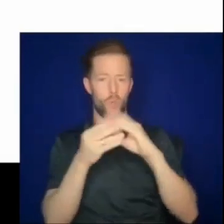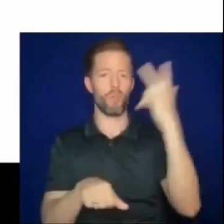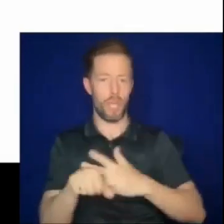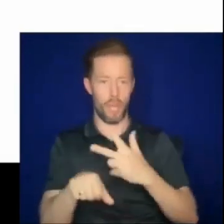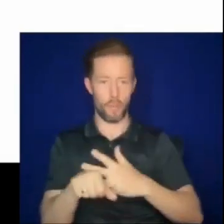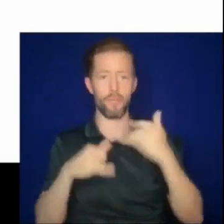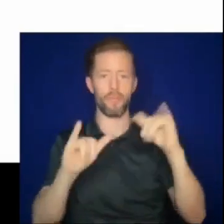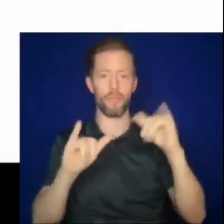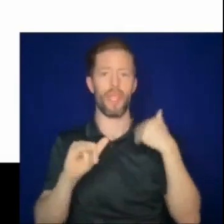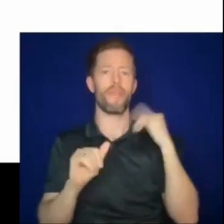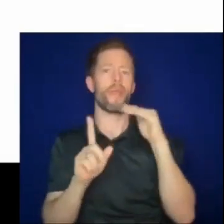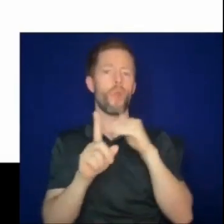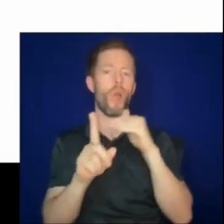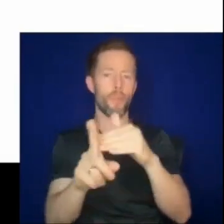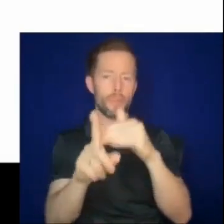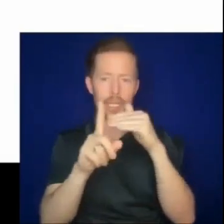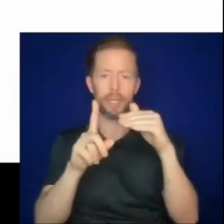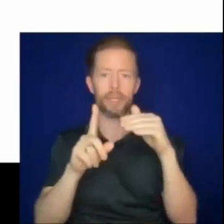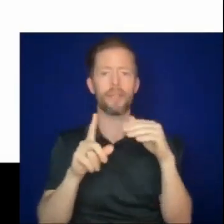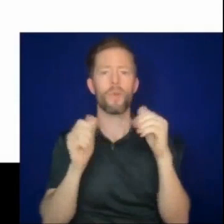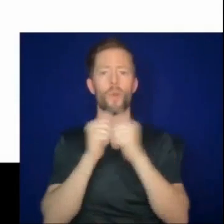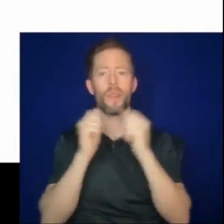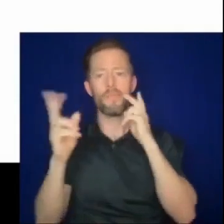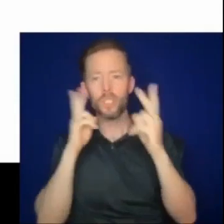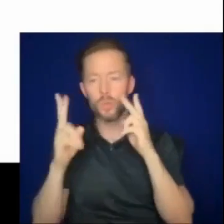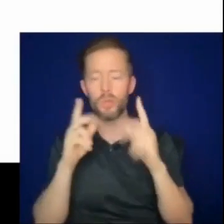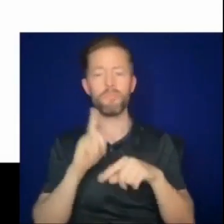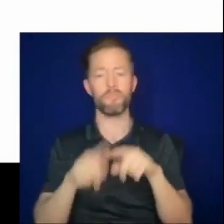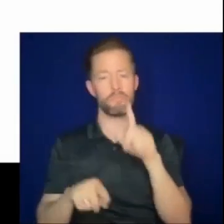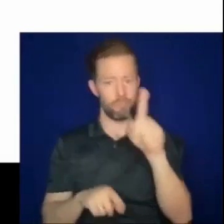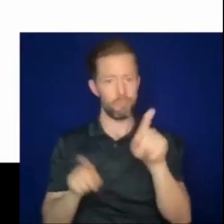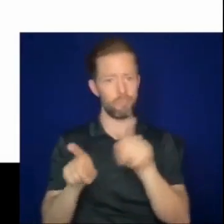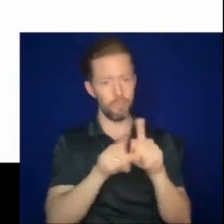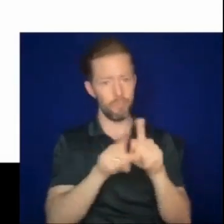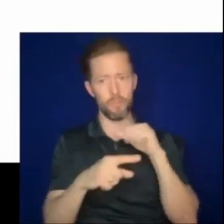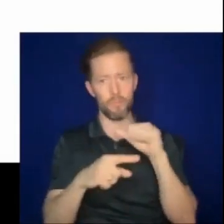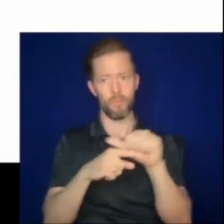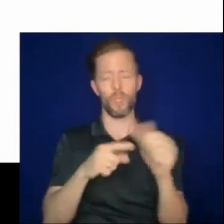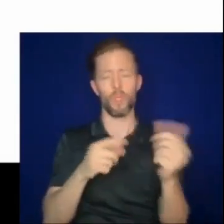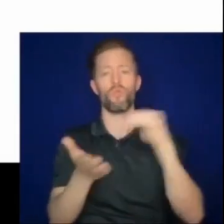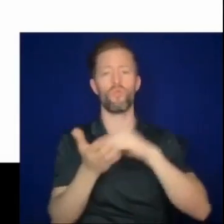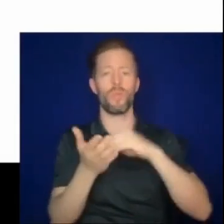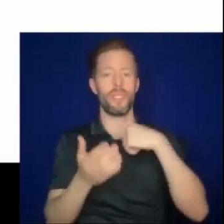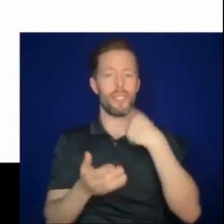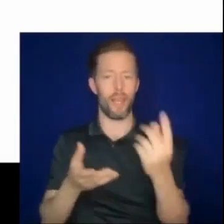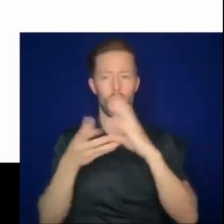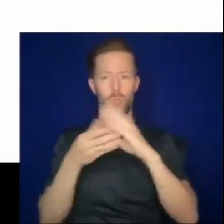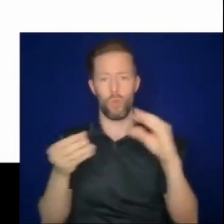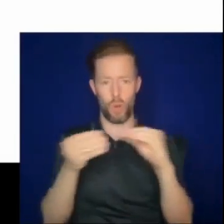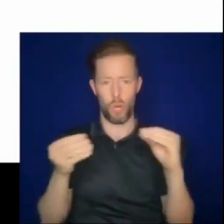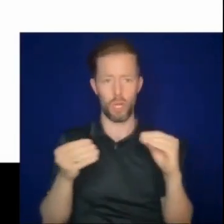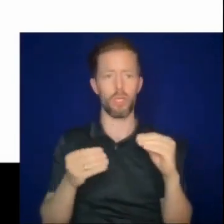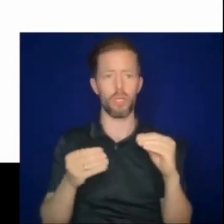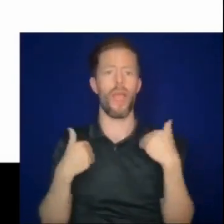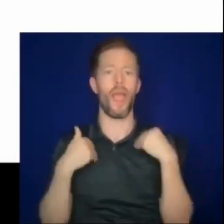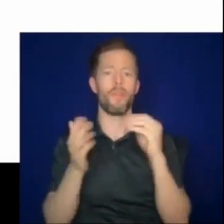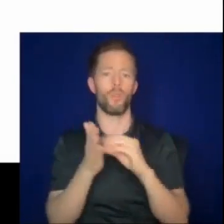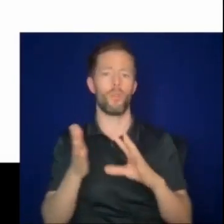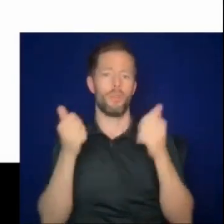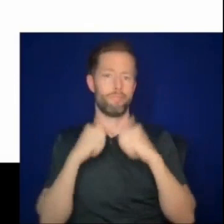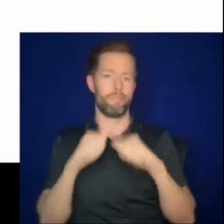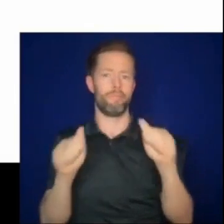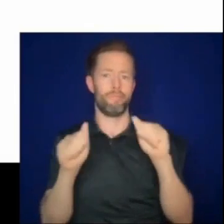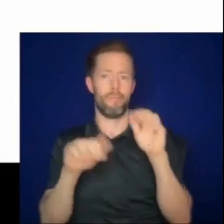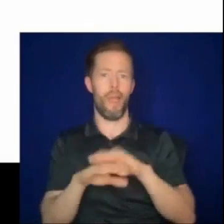we're going to still read the story 3 times. We're still going to have that prompting hierarchy with visuals. But really, we also practice retelling the story with